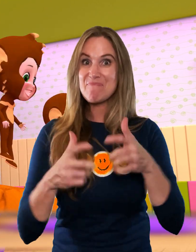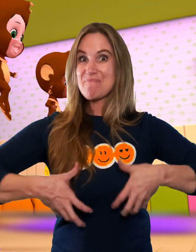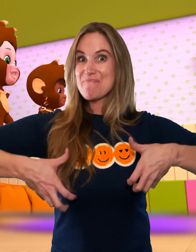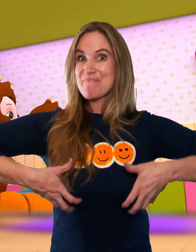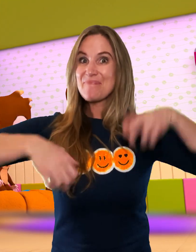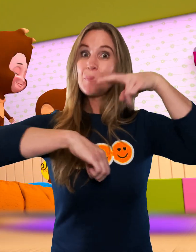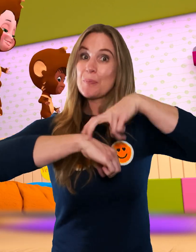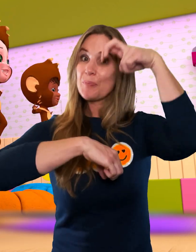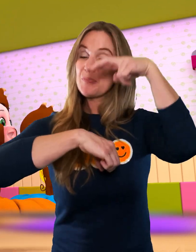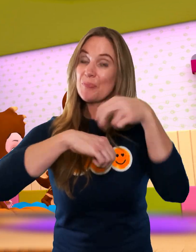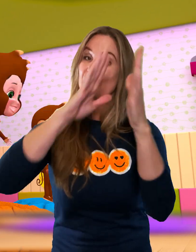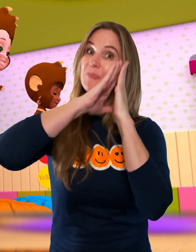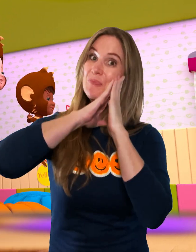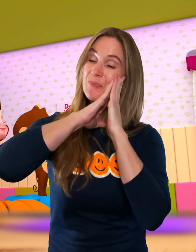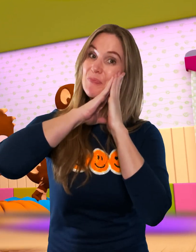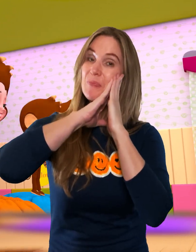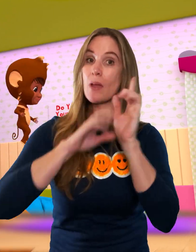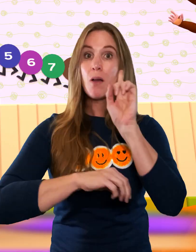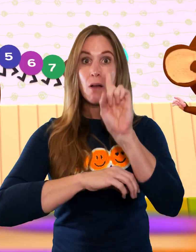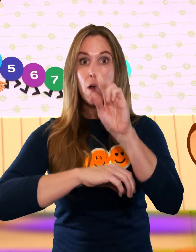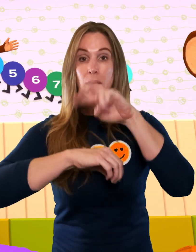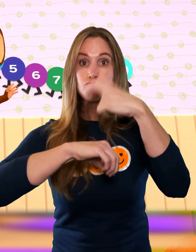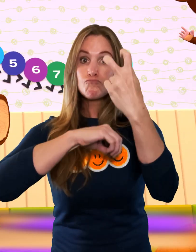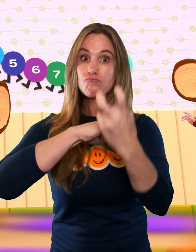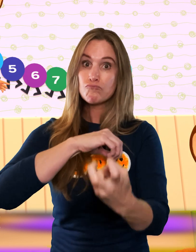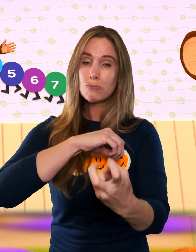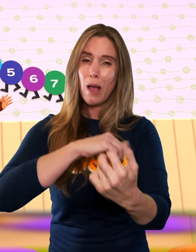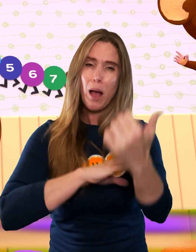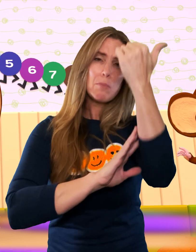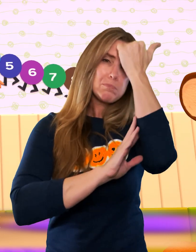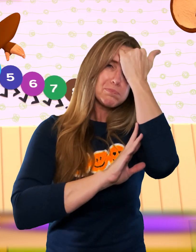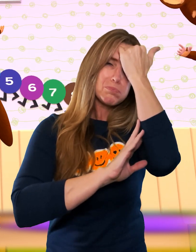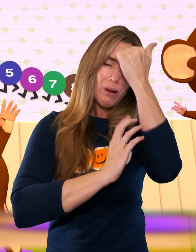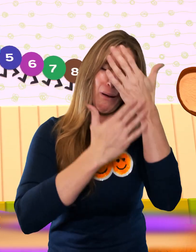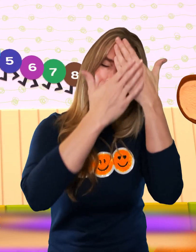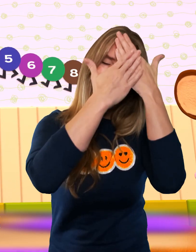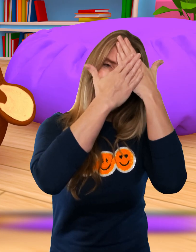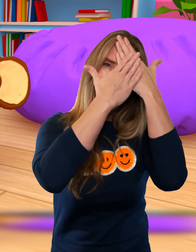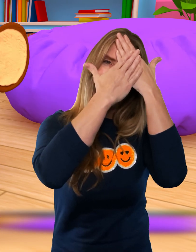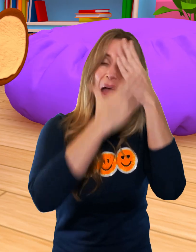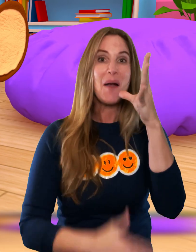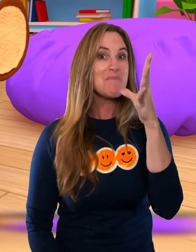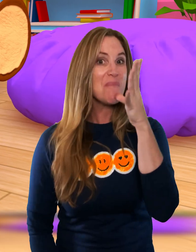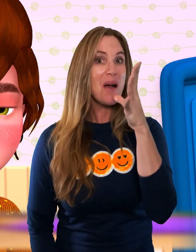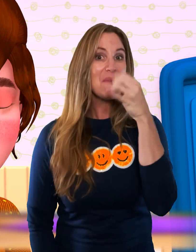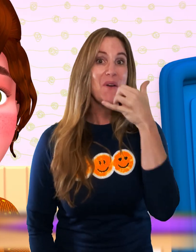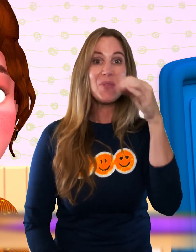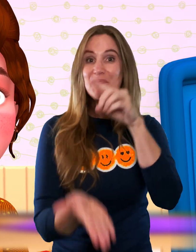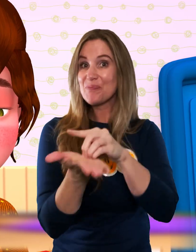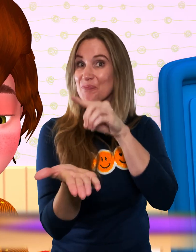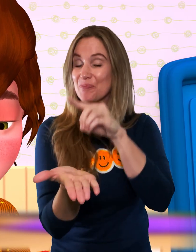Four little monkeys jumping on the bed. One fell off and bumped his head.